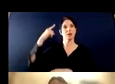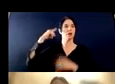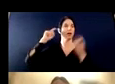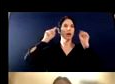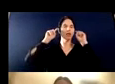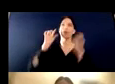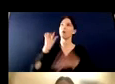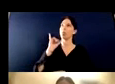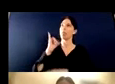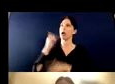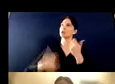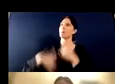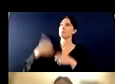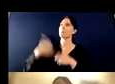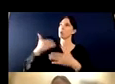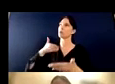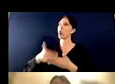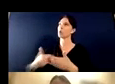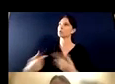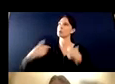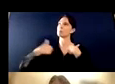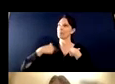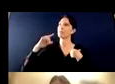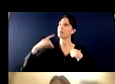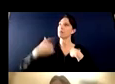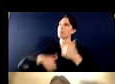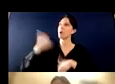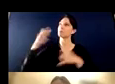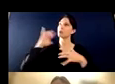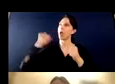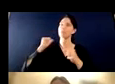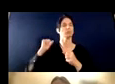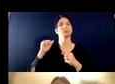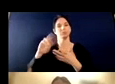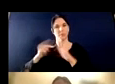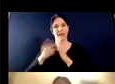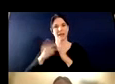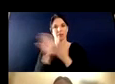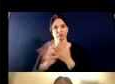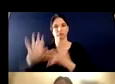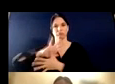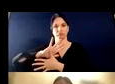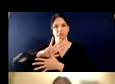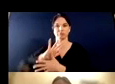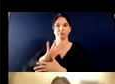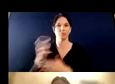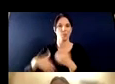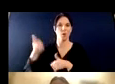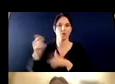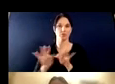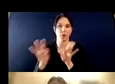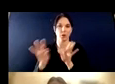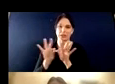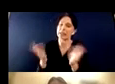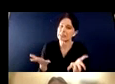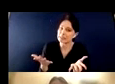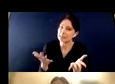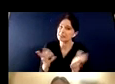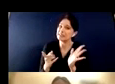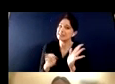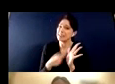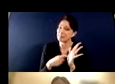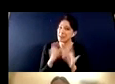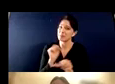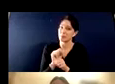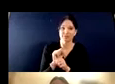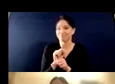to me. It's the loudest, so it must be most important. Again, sometimes this works, but not always.